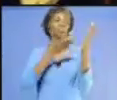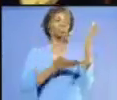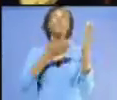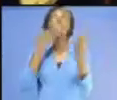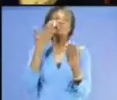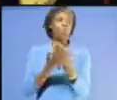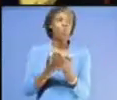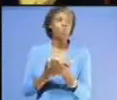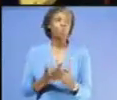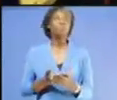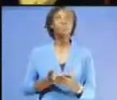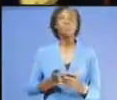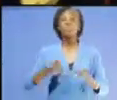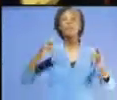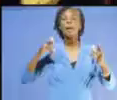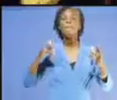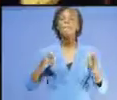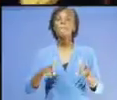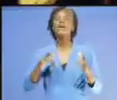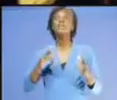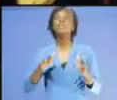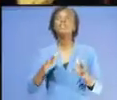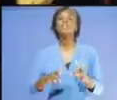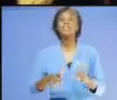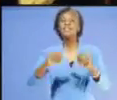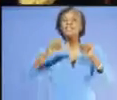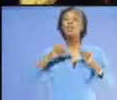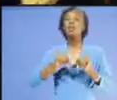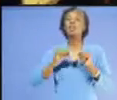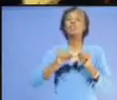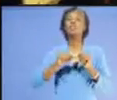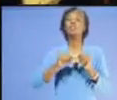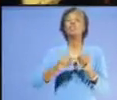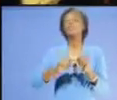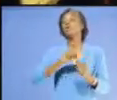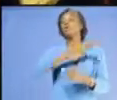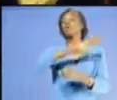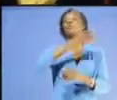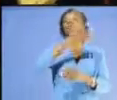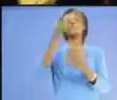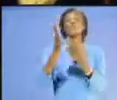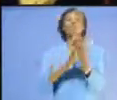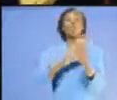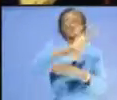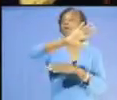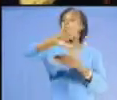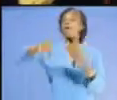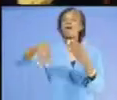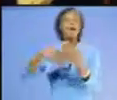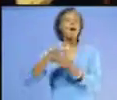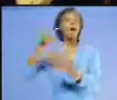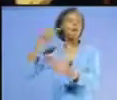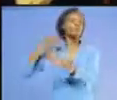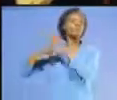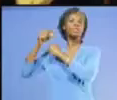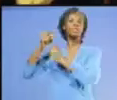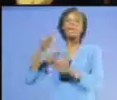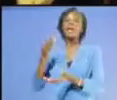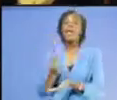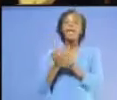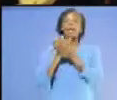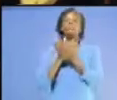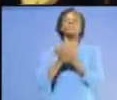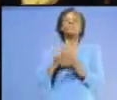mercy endureth to all generation. Help us to stand up, to pick up